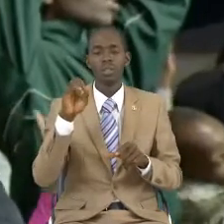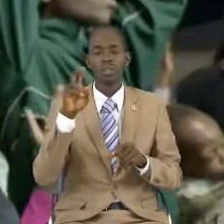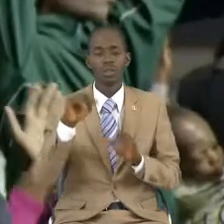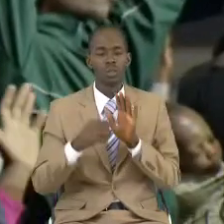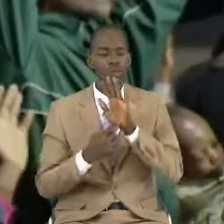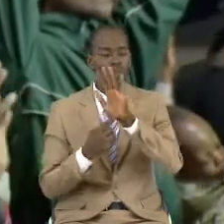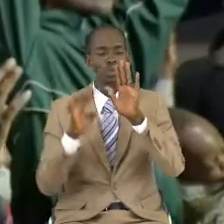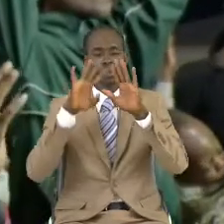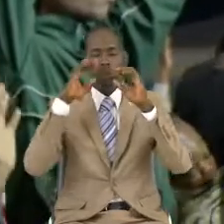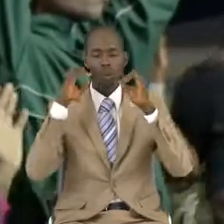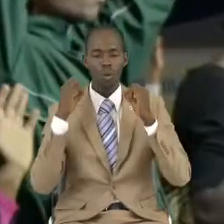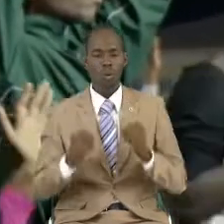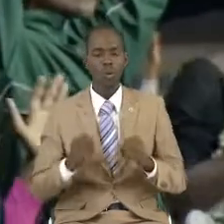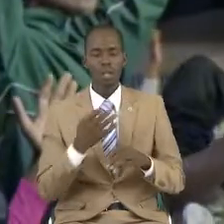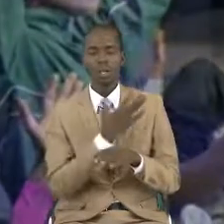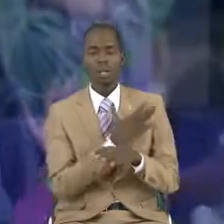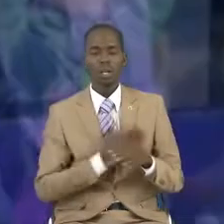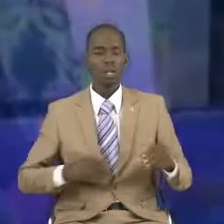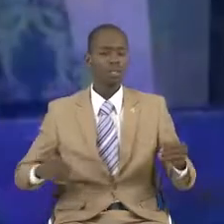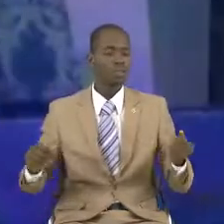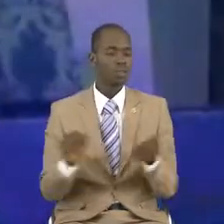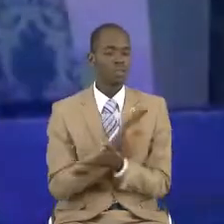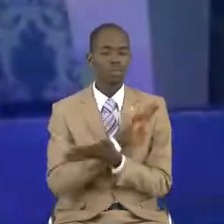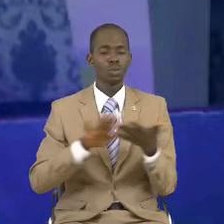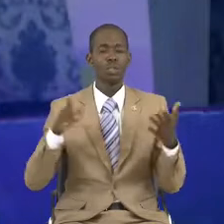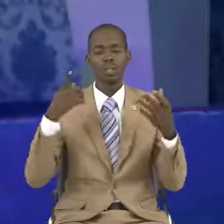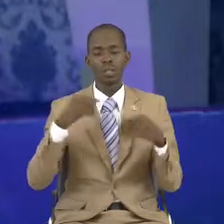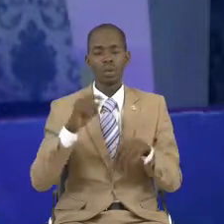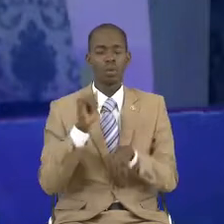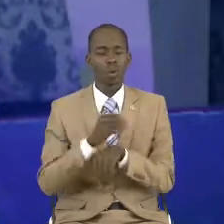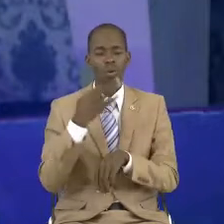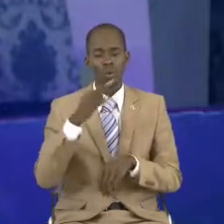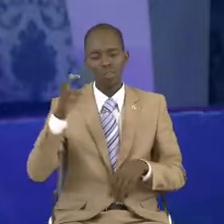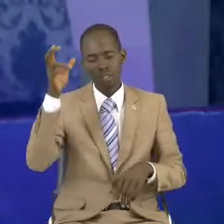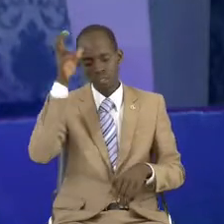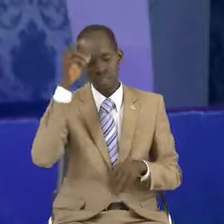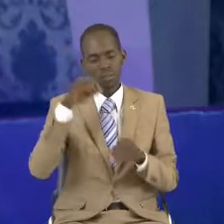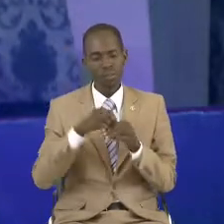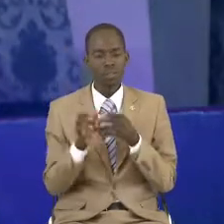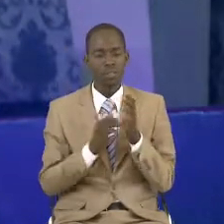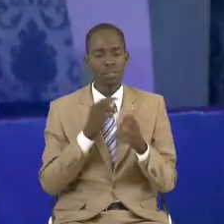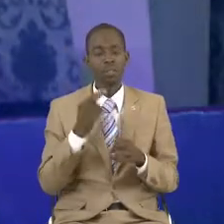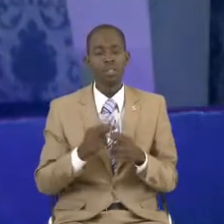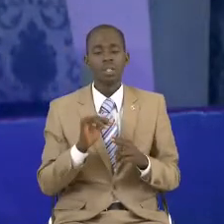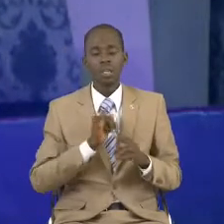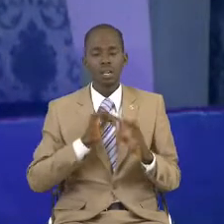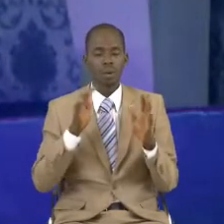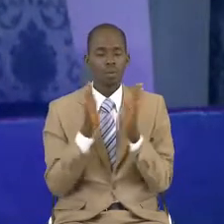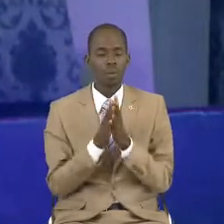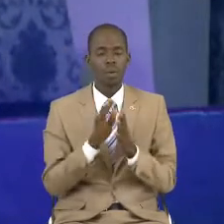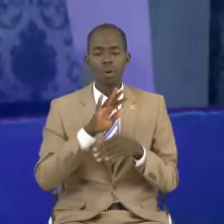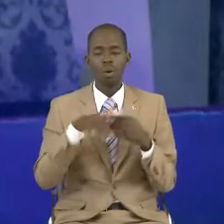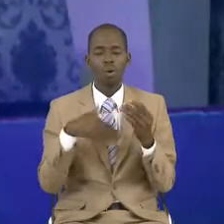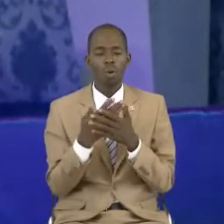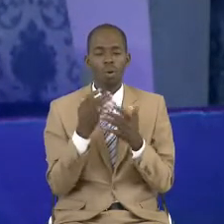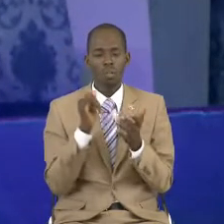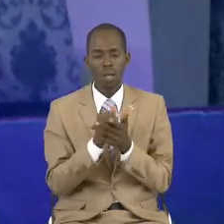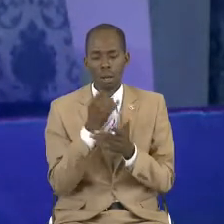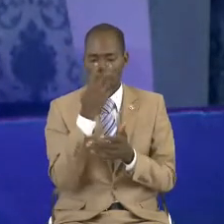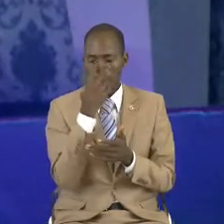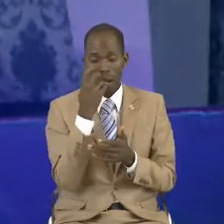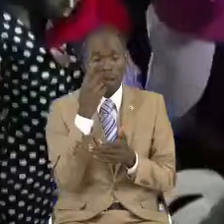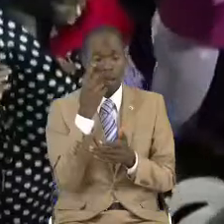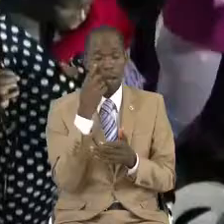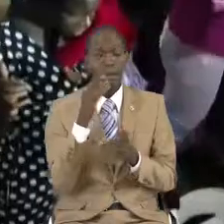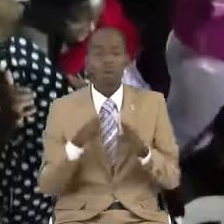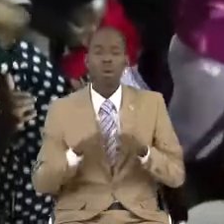and destroy the works of the devil lord i pray those blind eyes open them now in